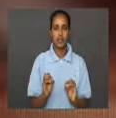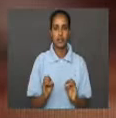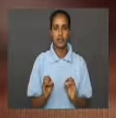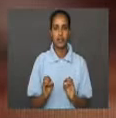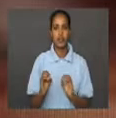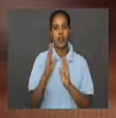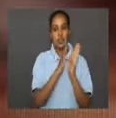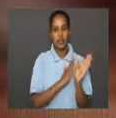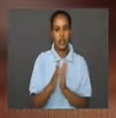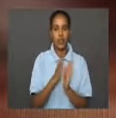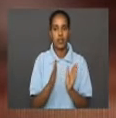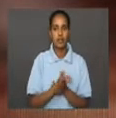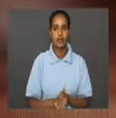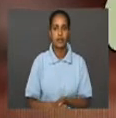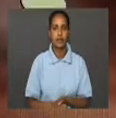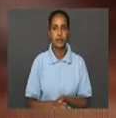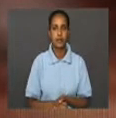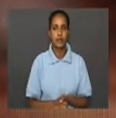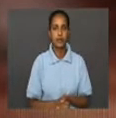Students, let's get ready.